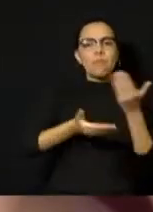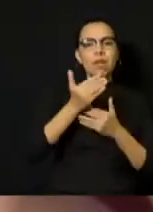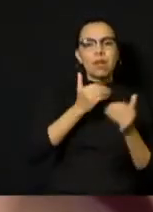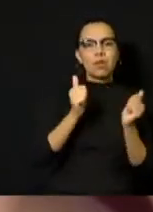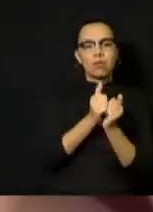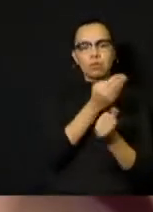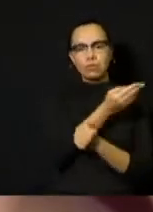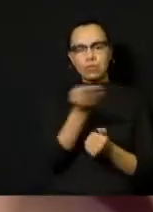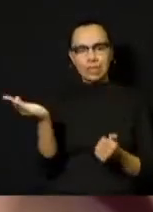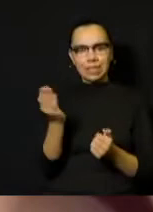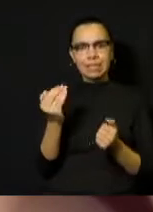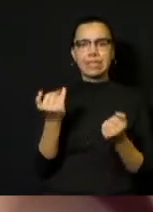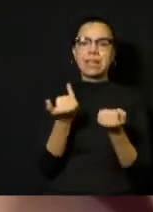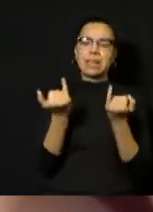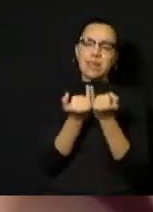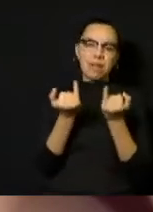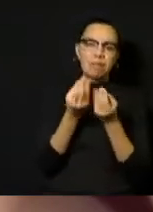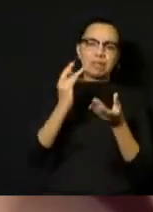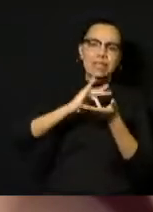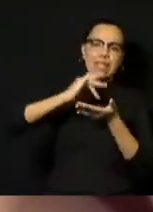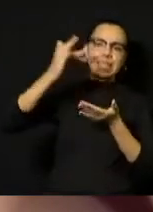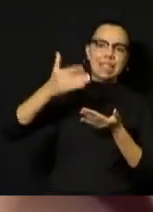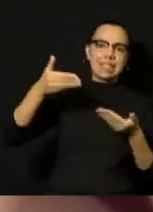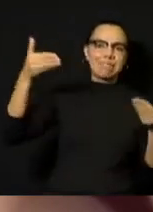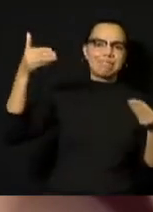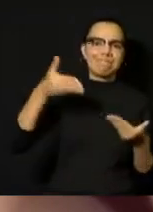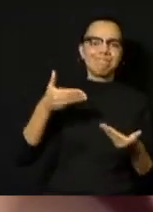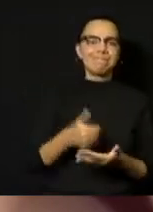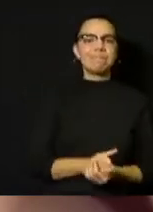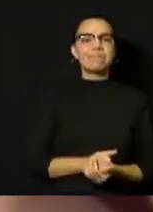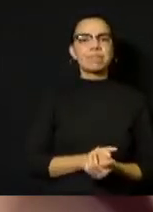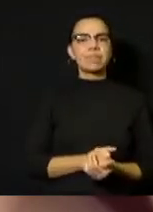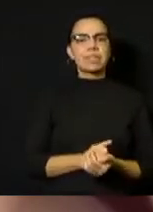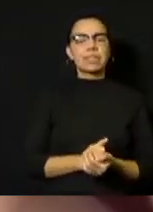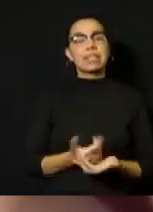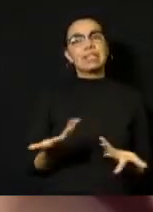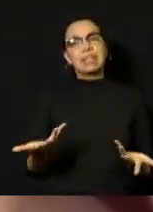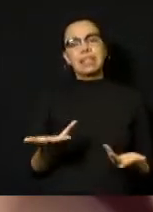sharing this floor with you. Thanks for this introduction. I mean,